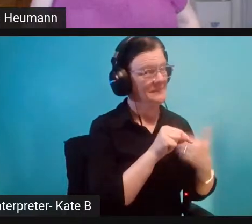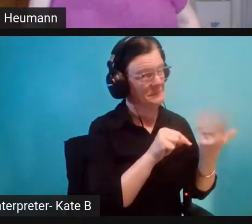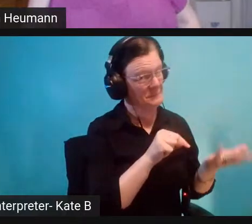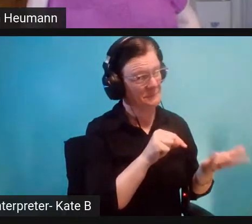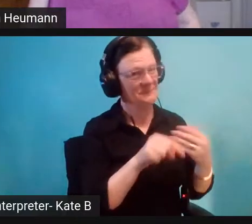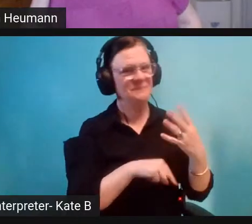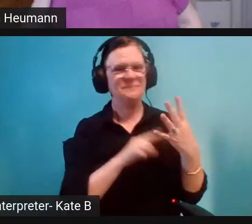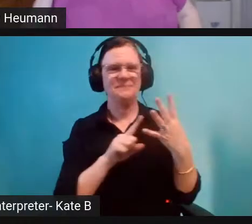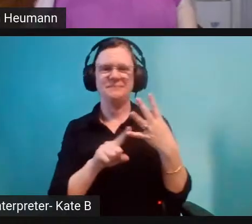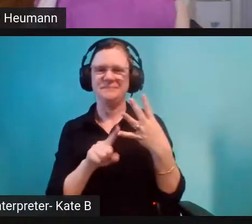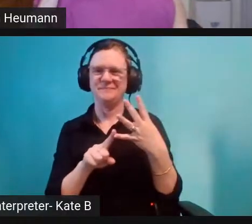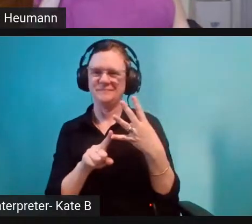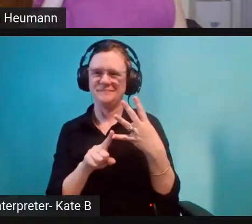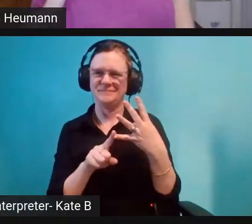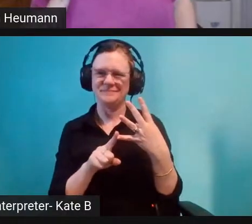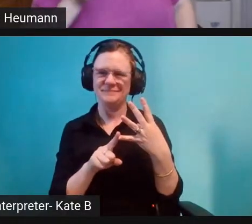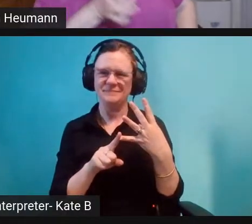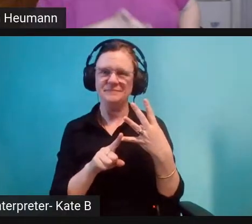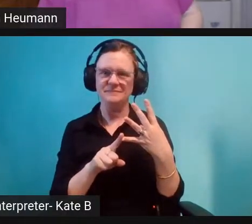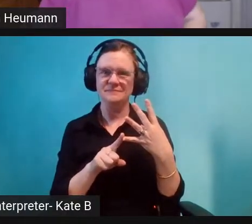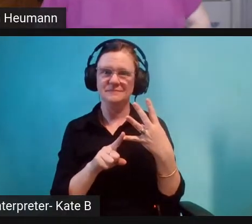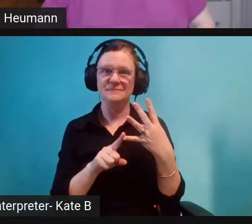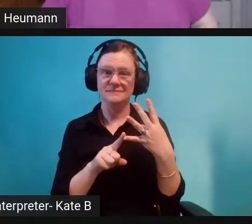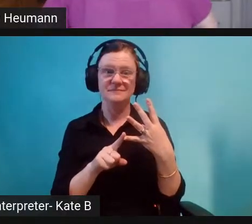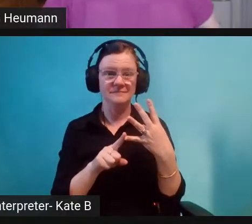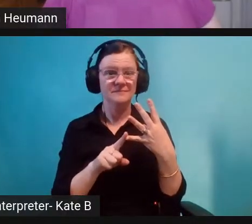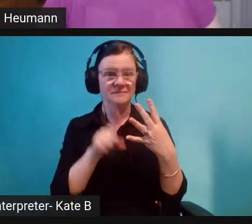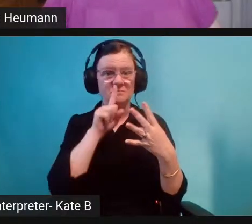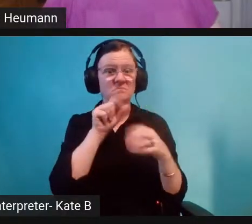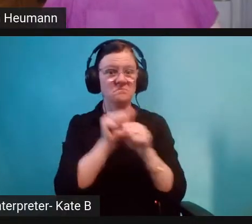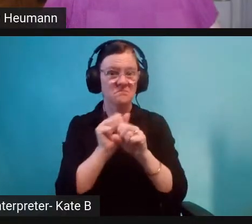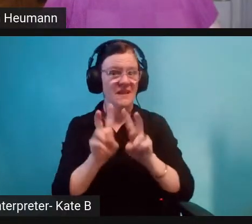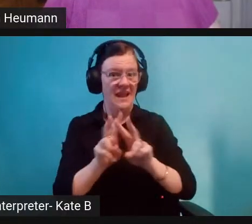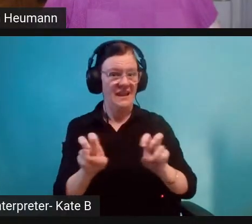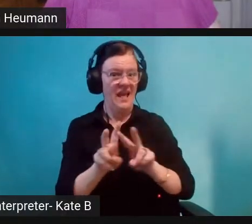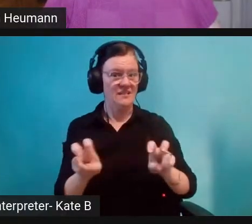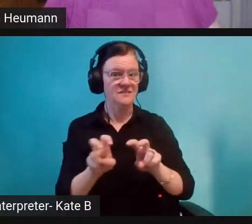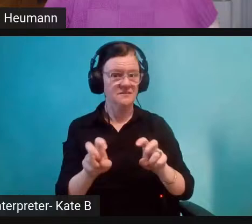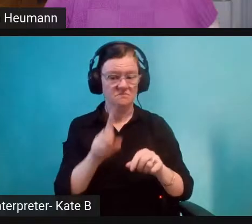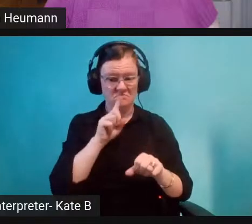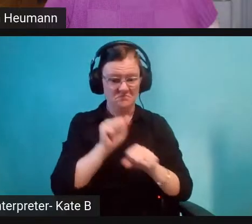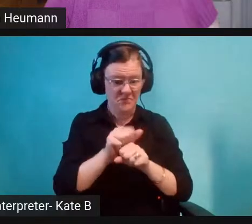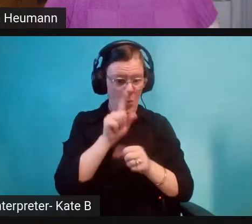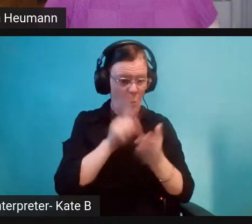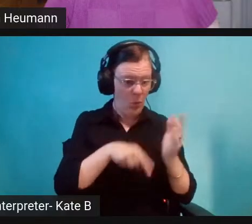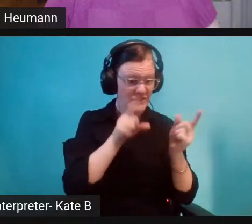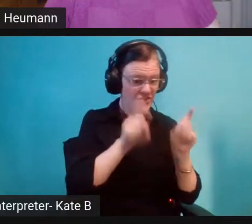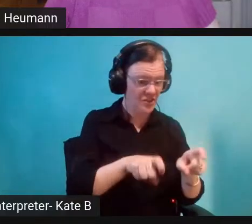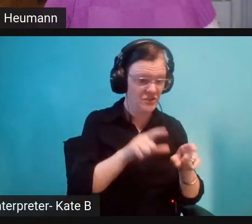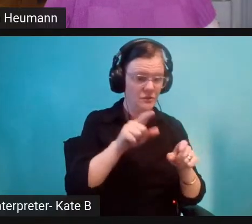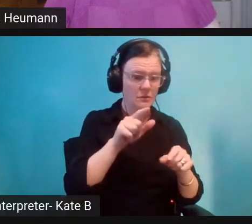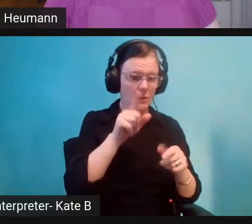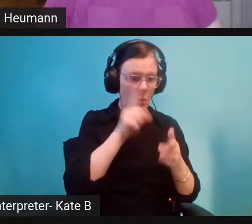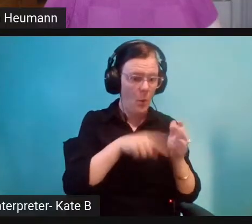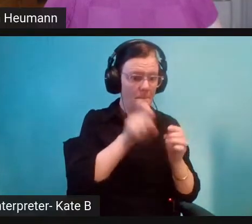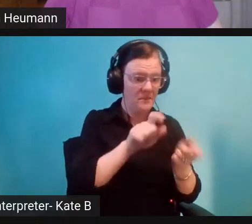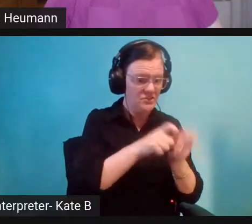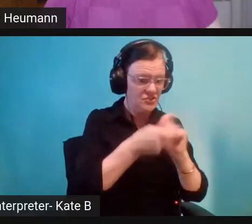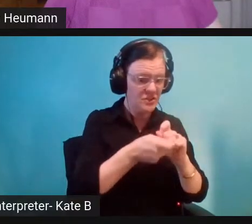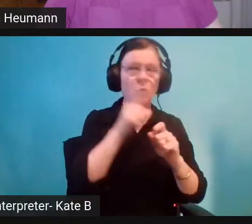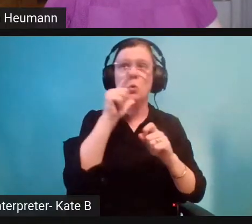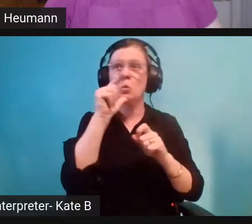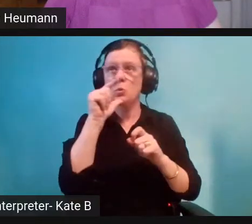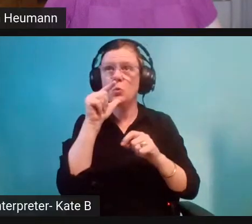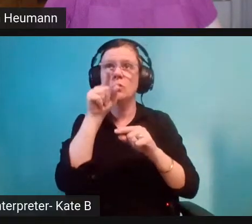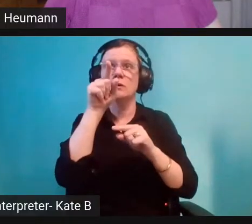number 4, do power analysis of what needs to change, who has the power, who can change it, target